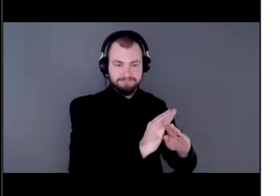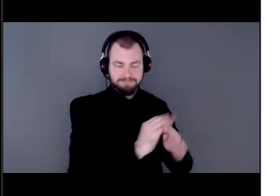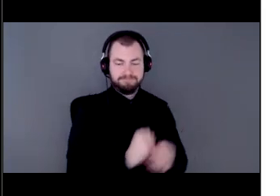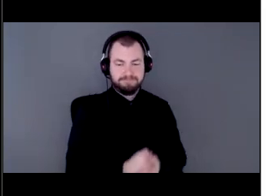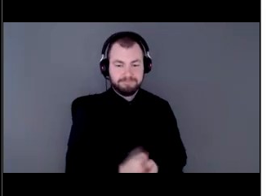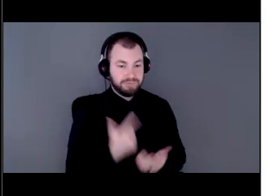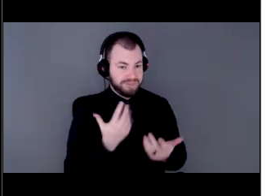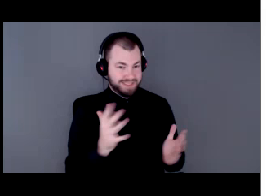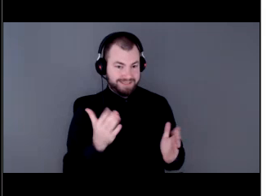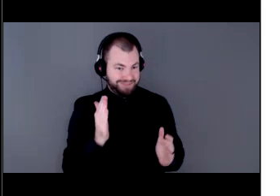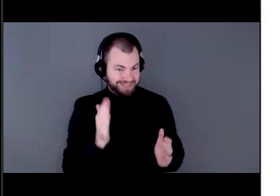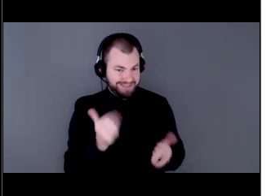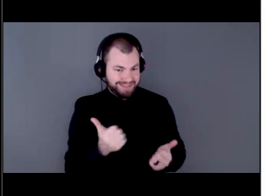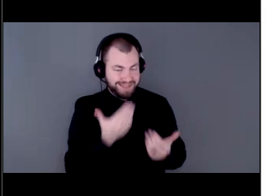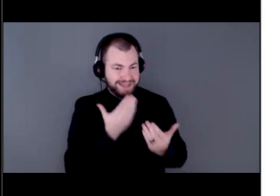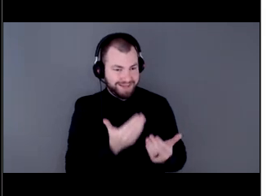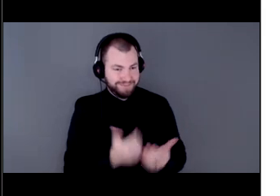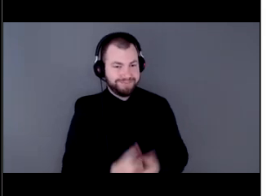have. Thank you.